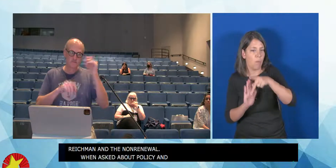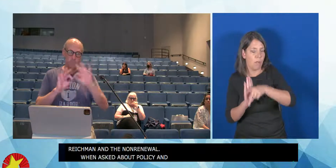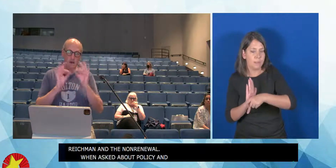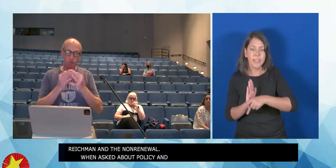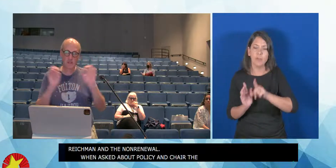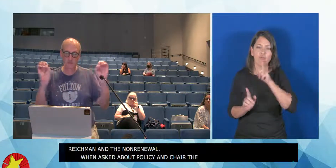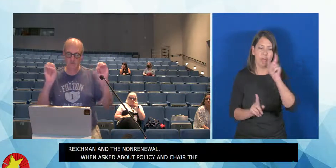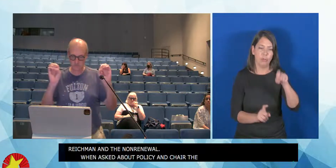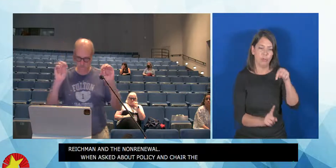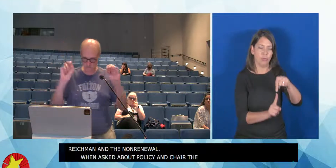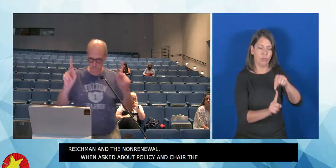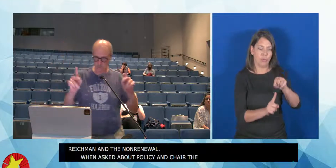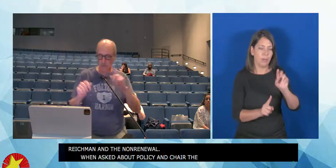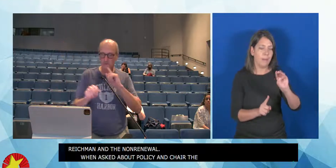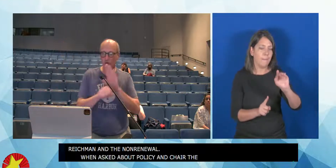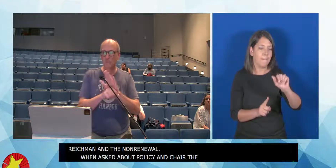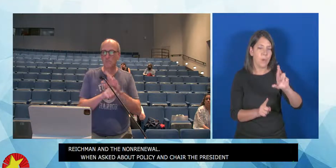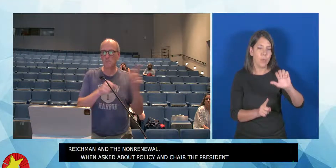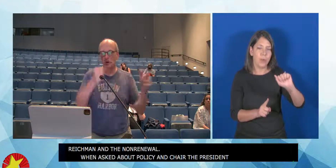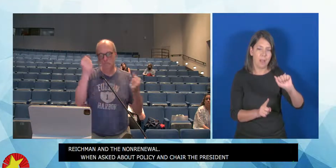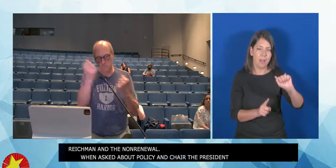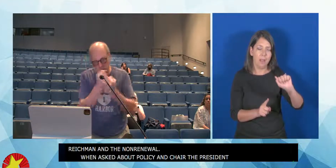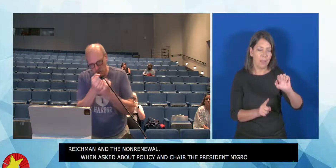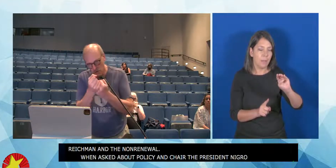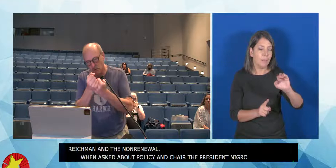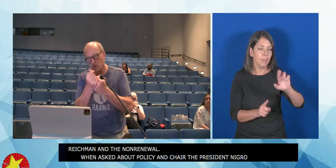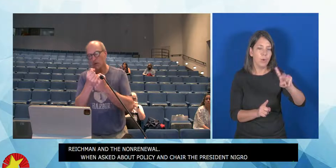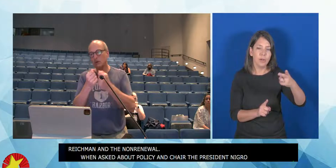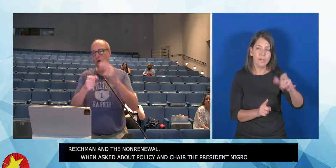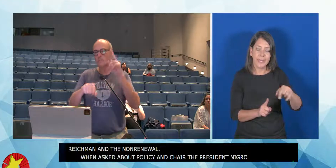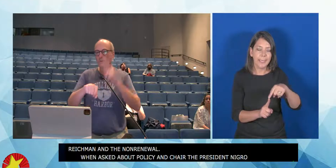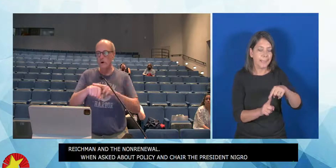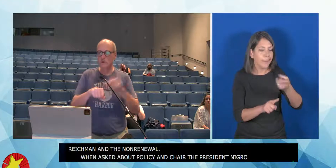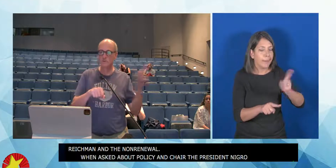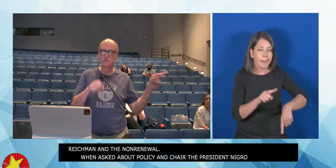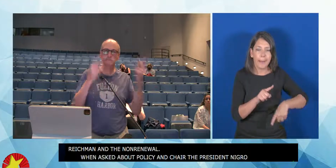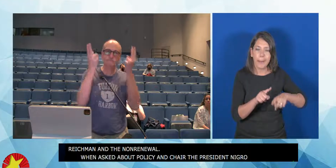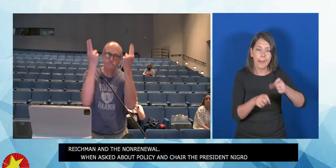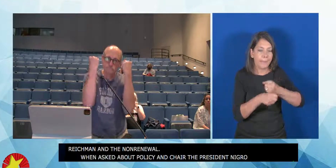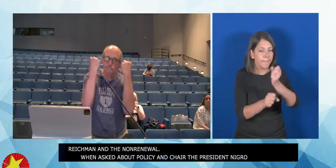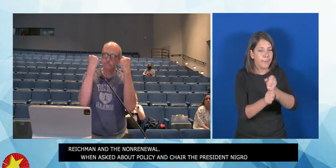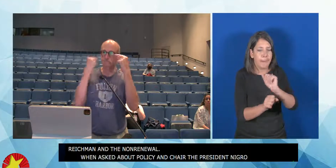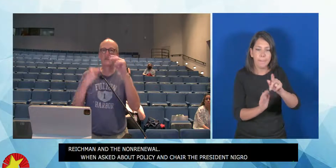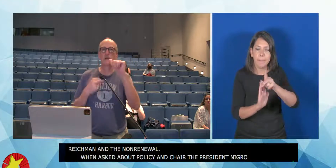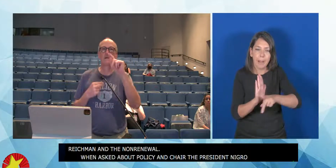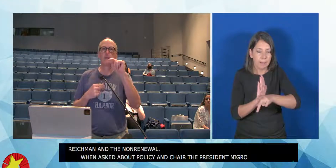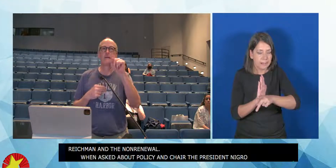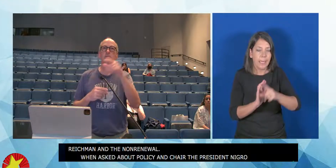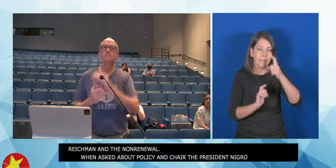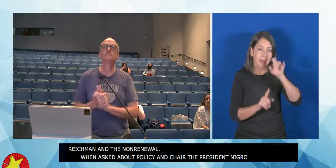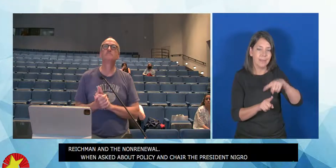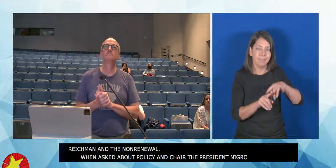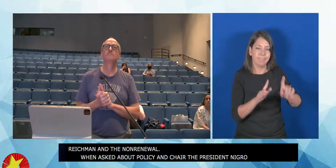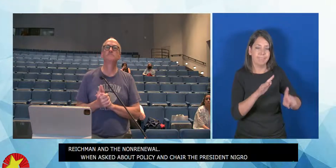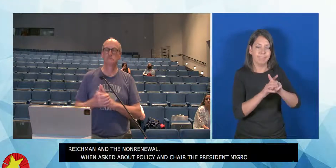policies. It seemed that she did not have time to do so due to a family emergency. No, that's time.